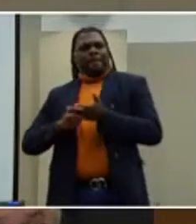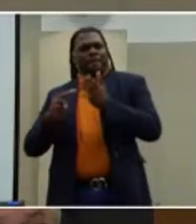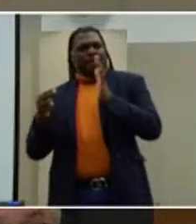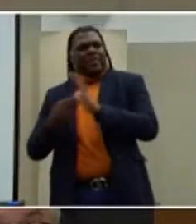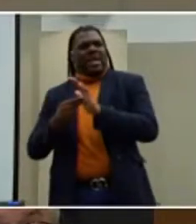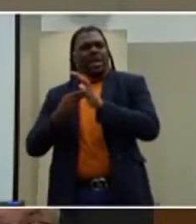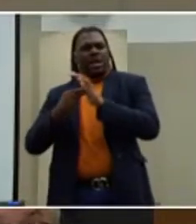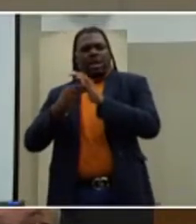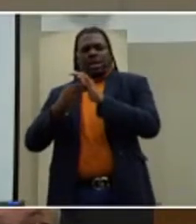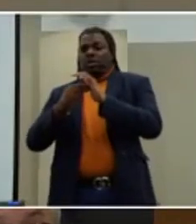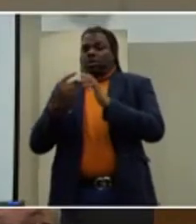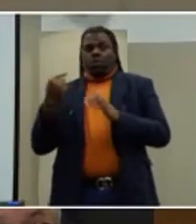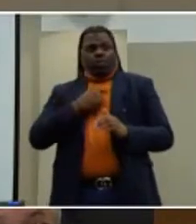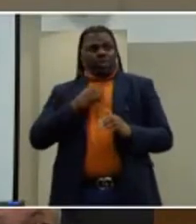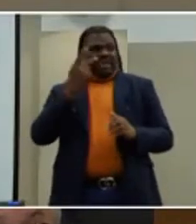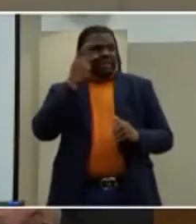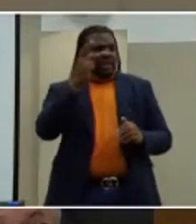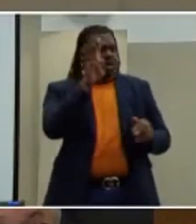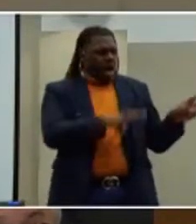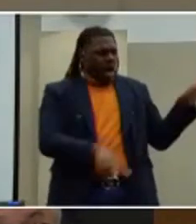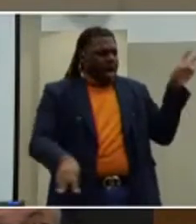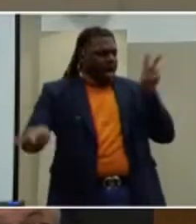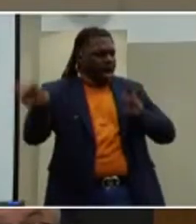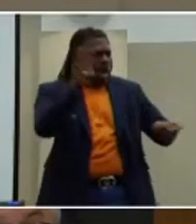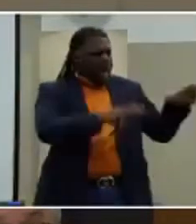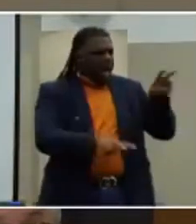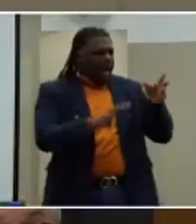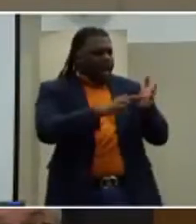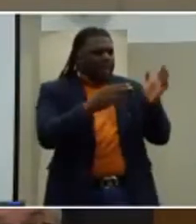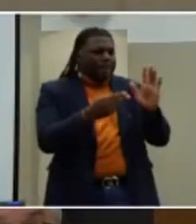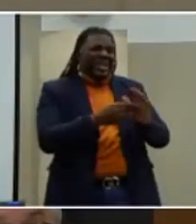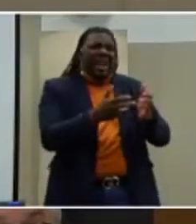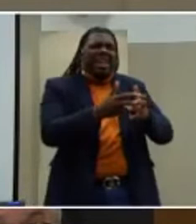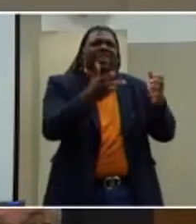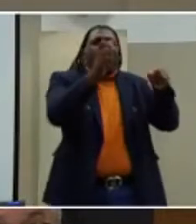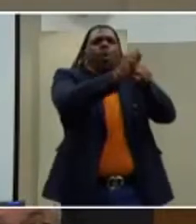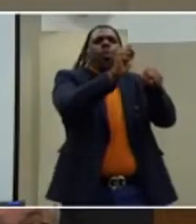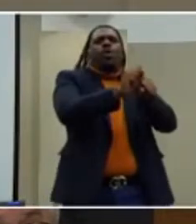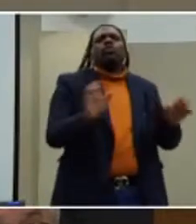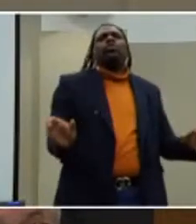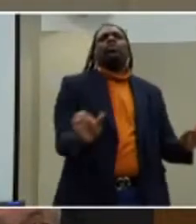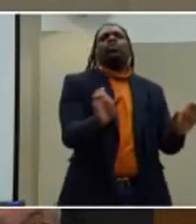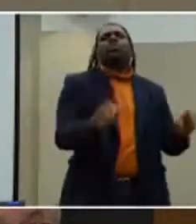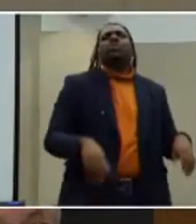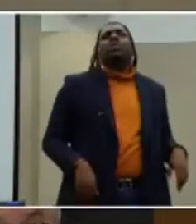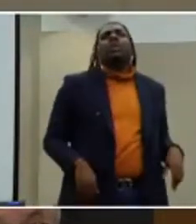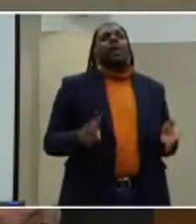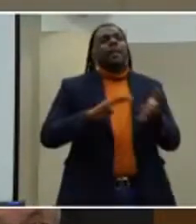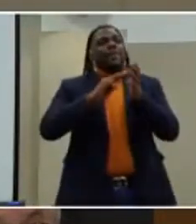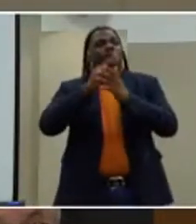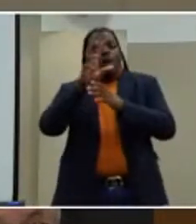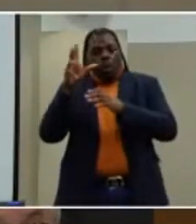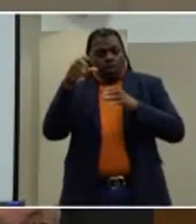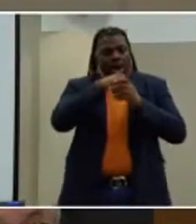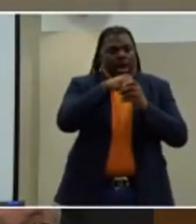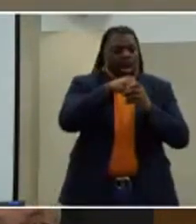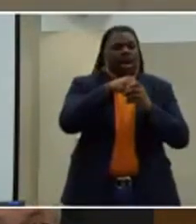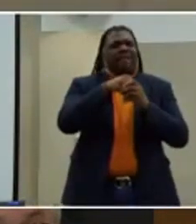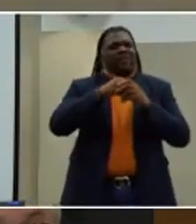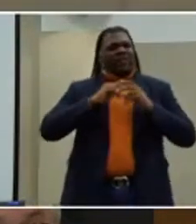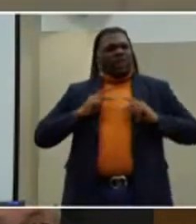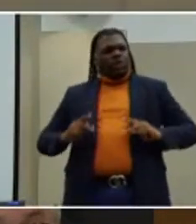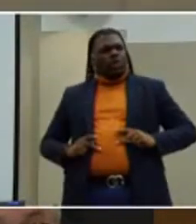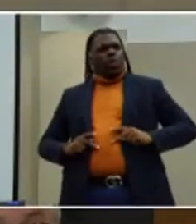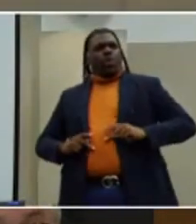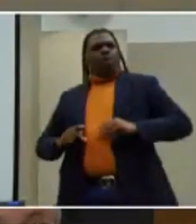every area that we oversee, and that takes a lot of forms. We incorporate physical